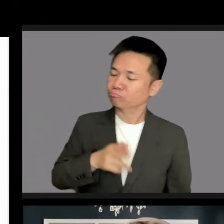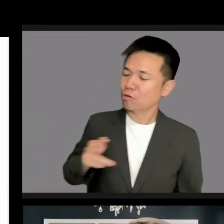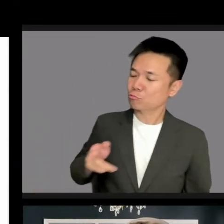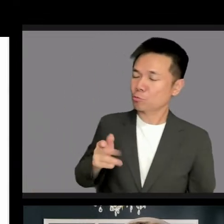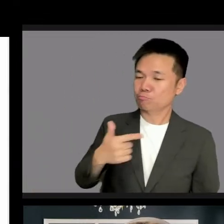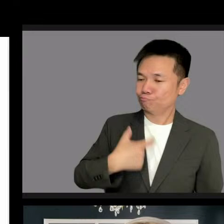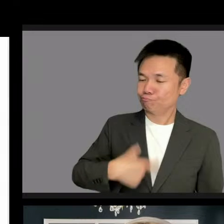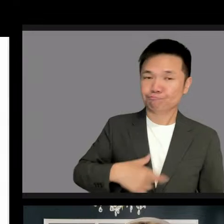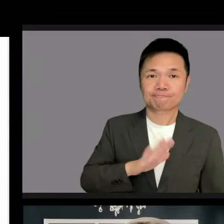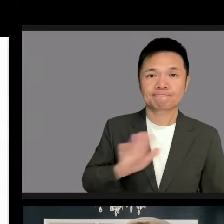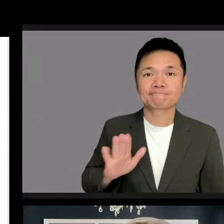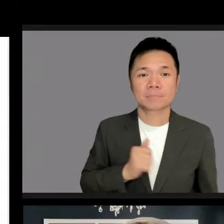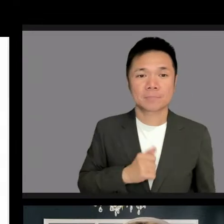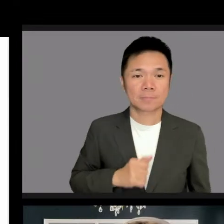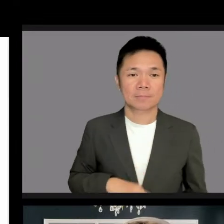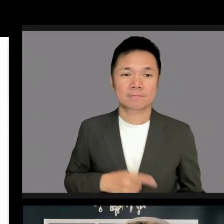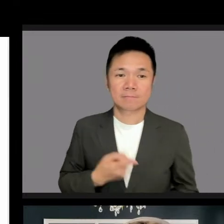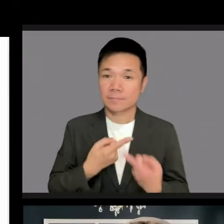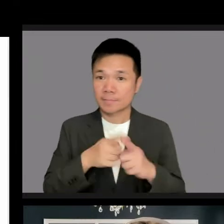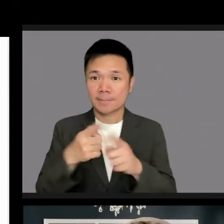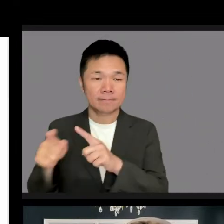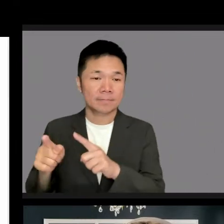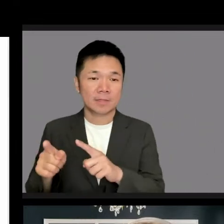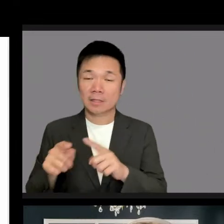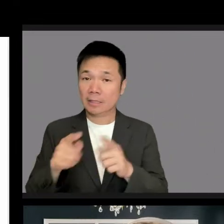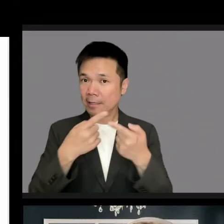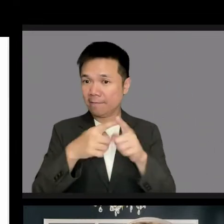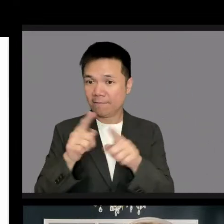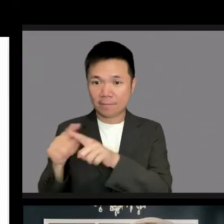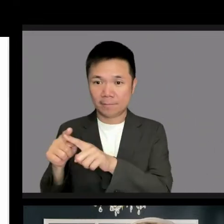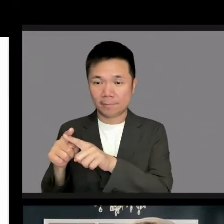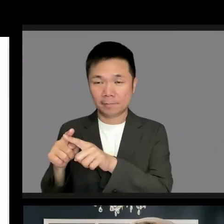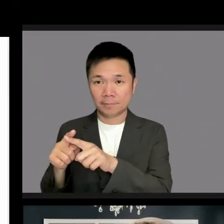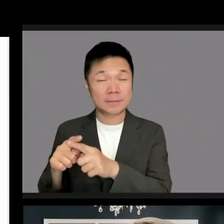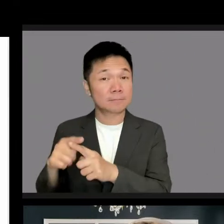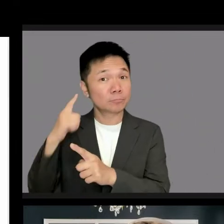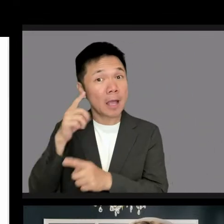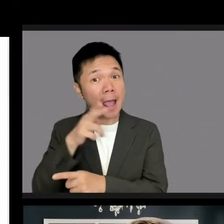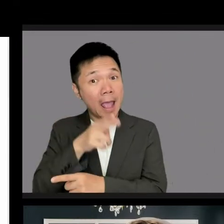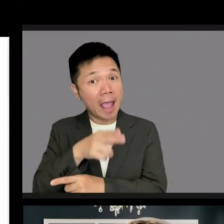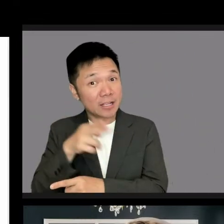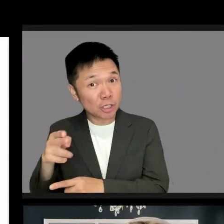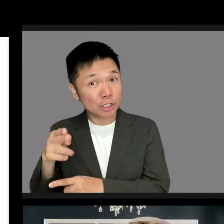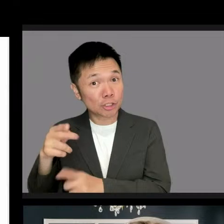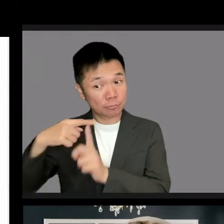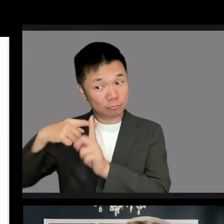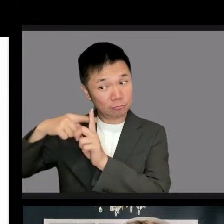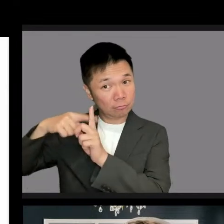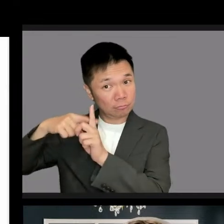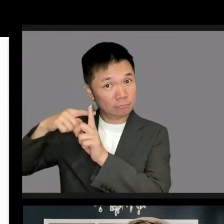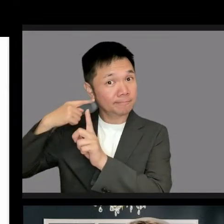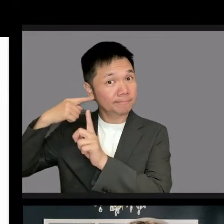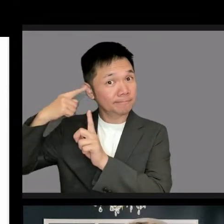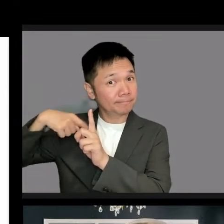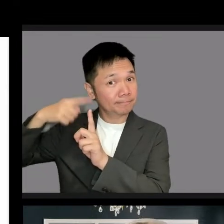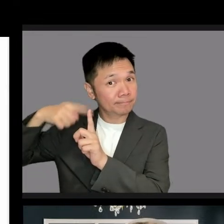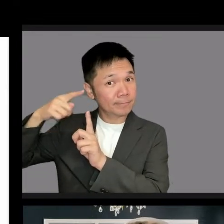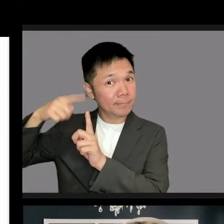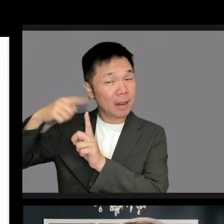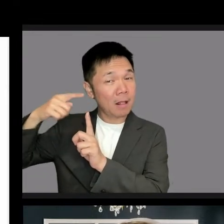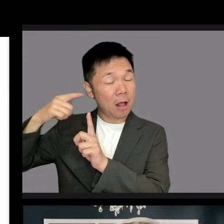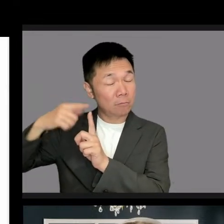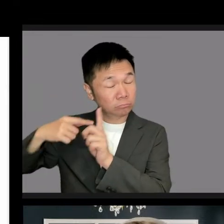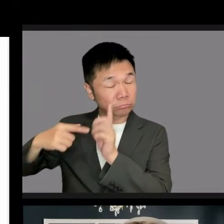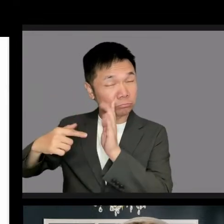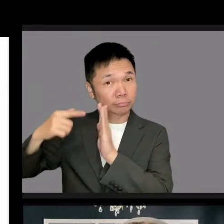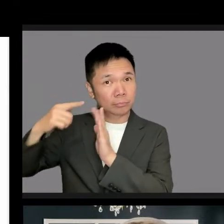medical definitions for each of those categories, and like when you're hard of hearing and how much hearing loss you have before you actually